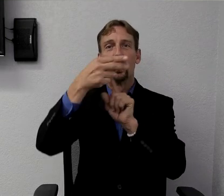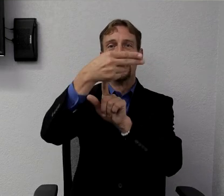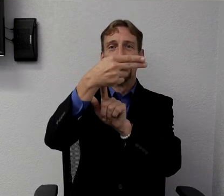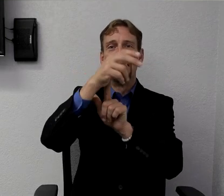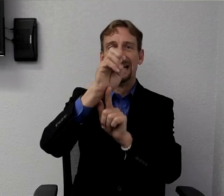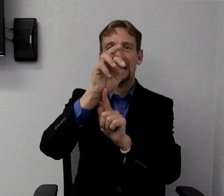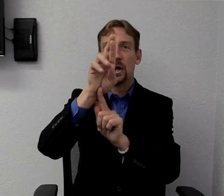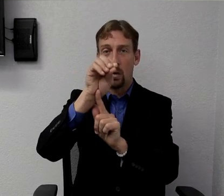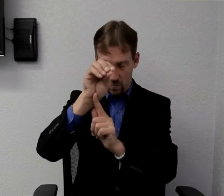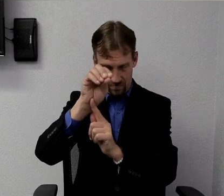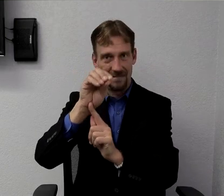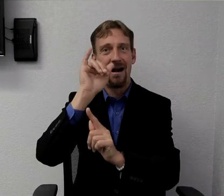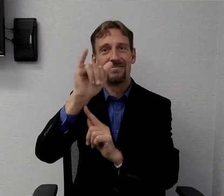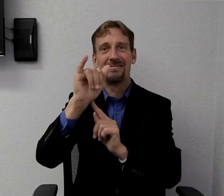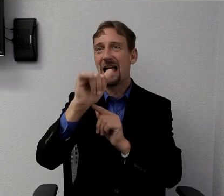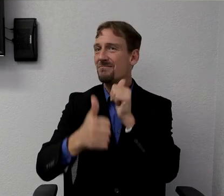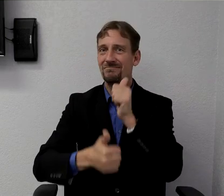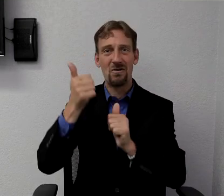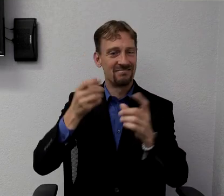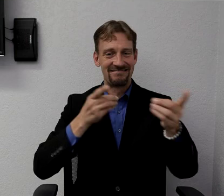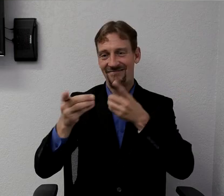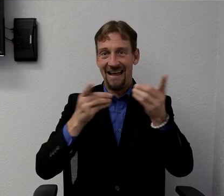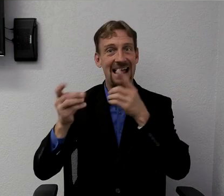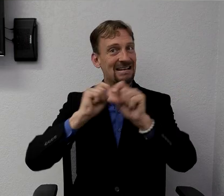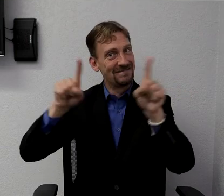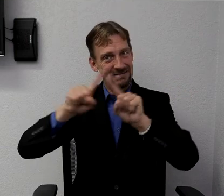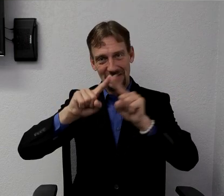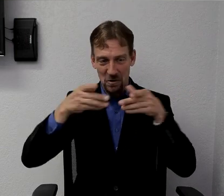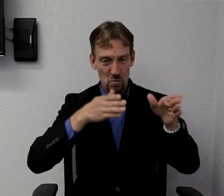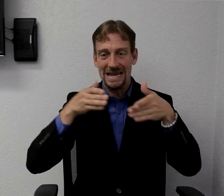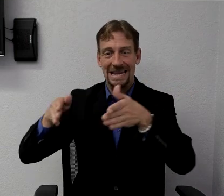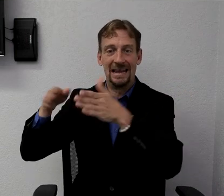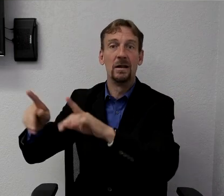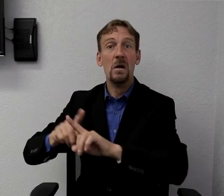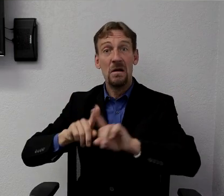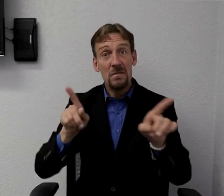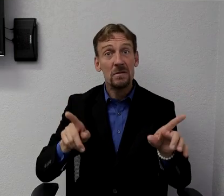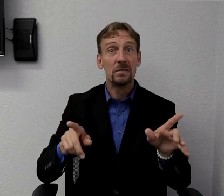defined in many different ways, but universally,